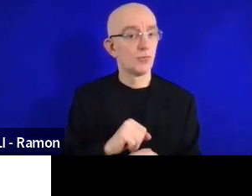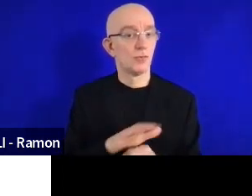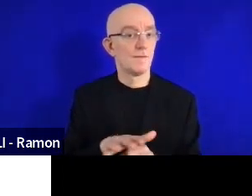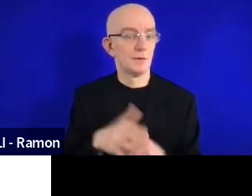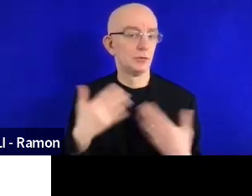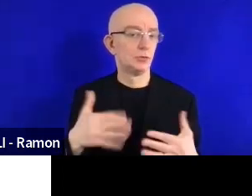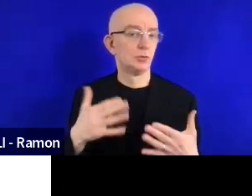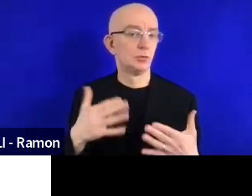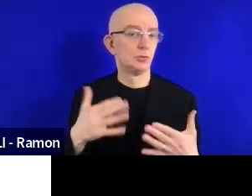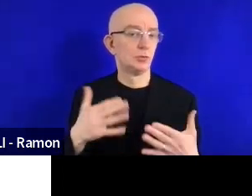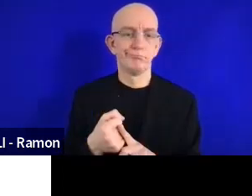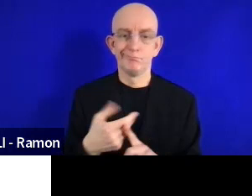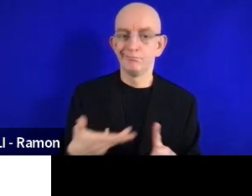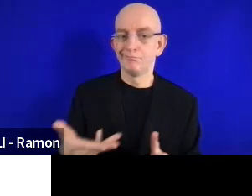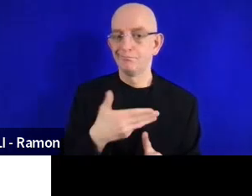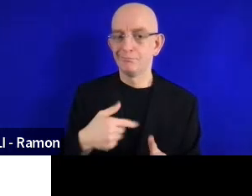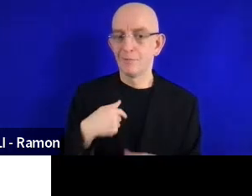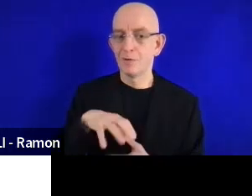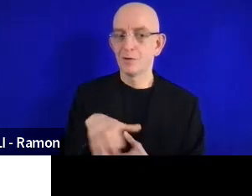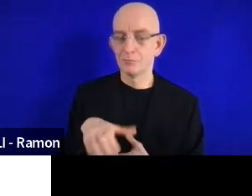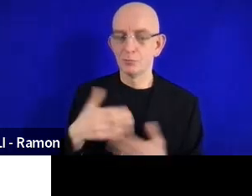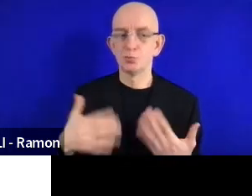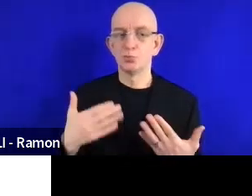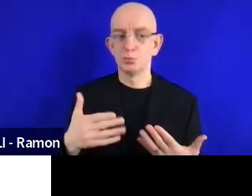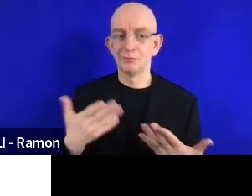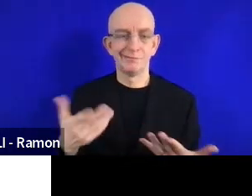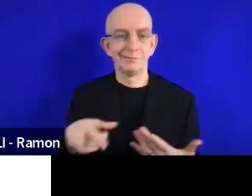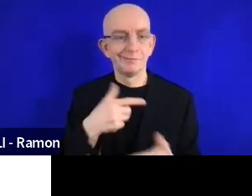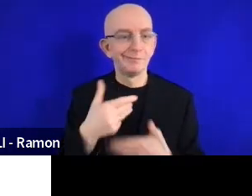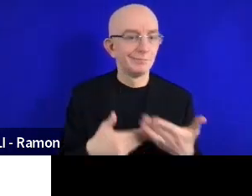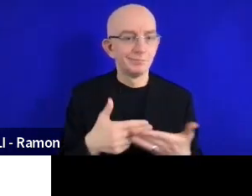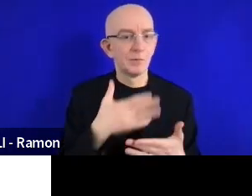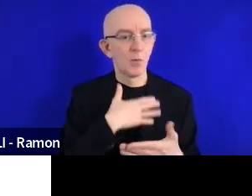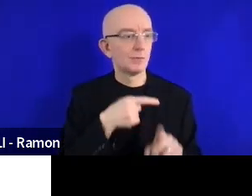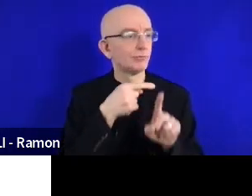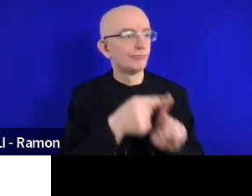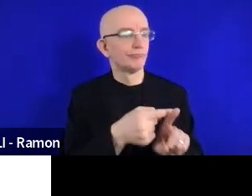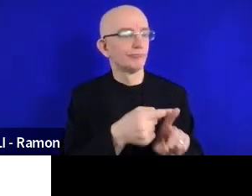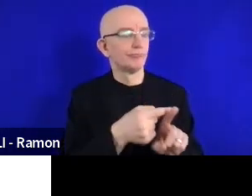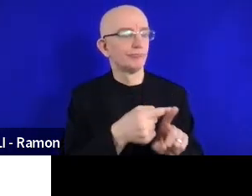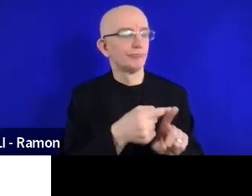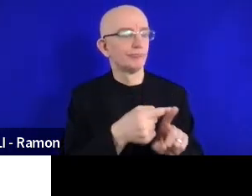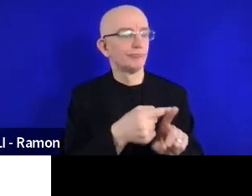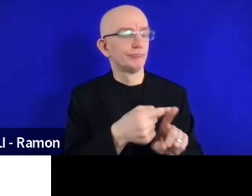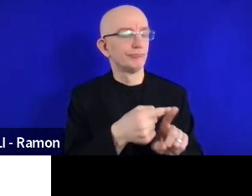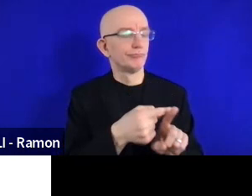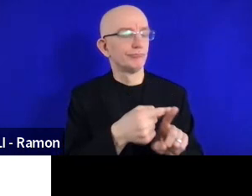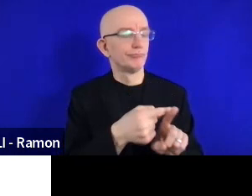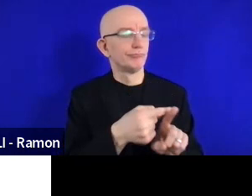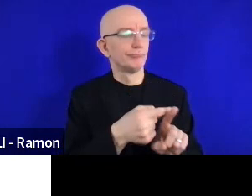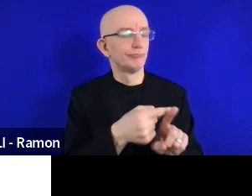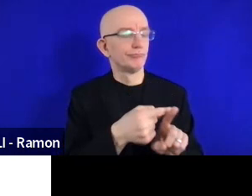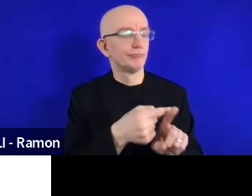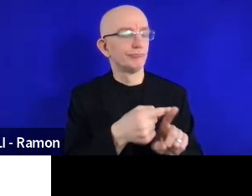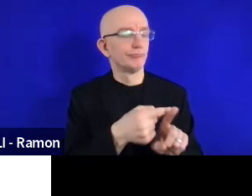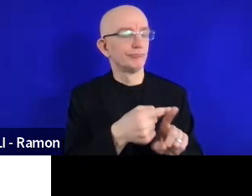extra packages, including cash-in aid, vouchers, top-ups for older persons with disabilities to mitigate